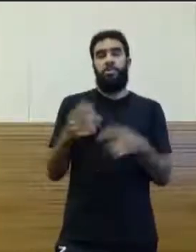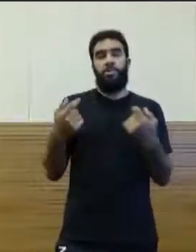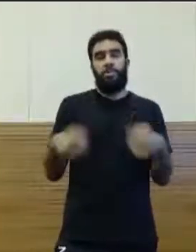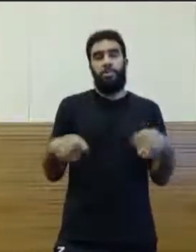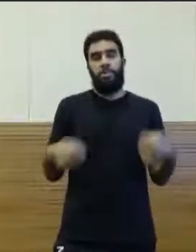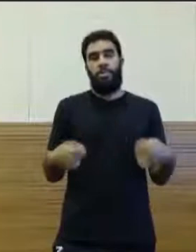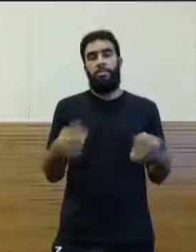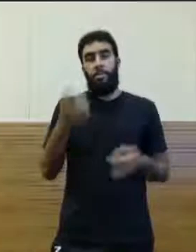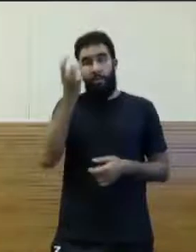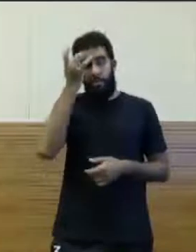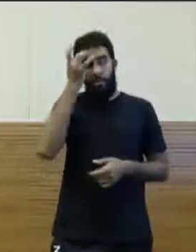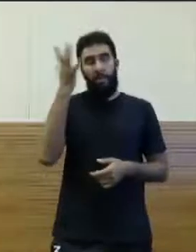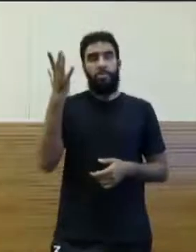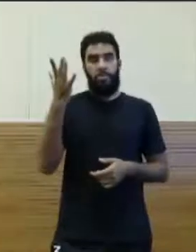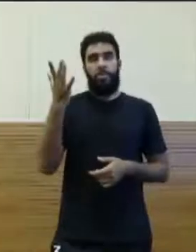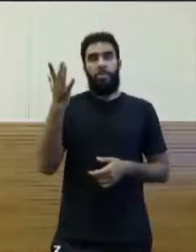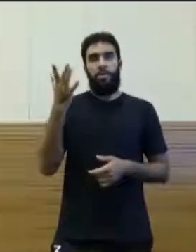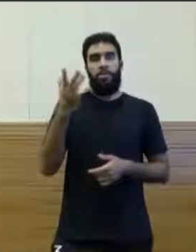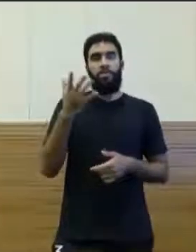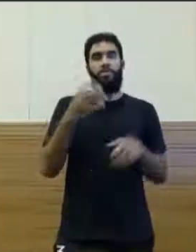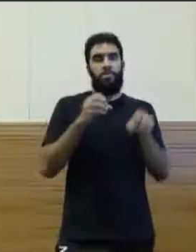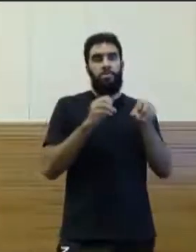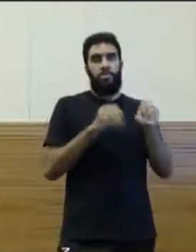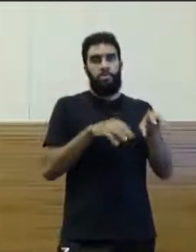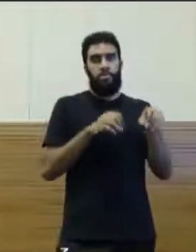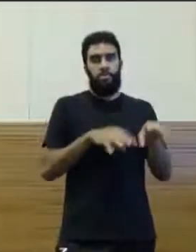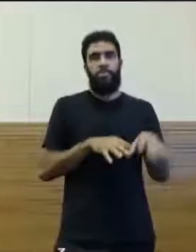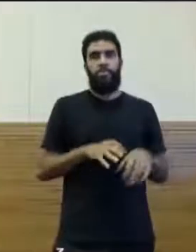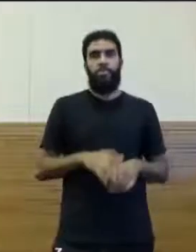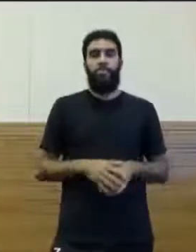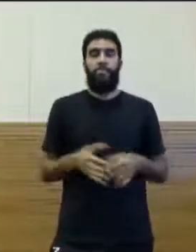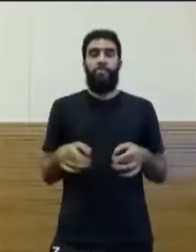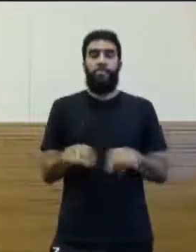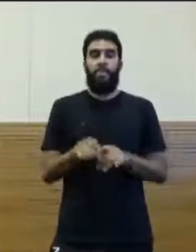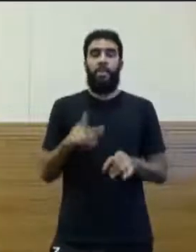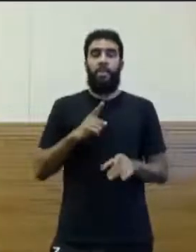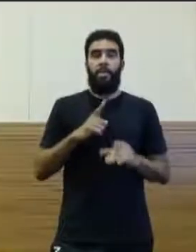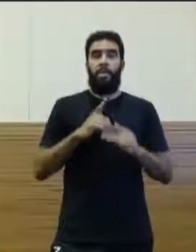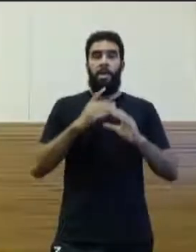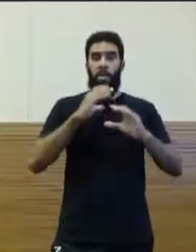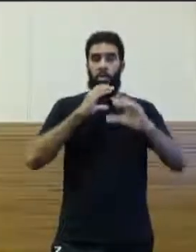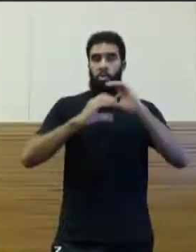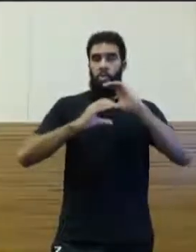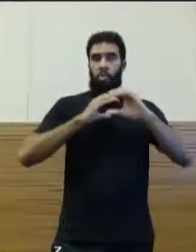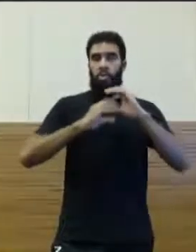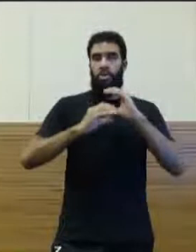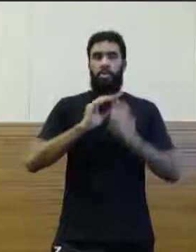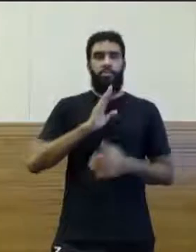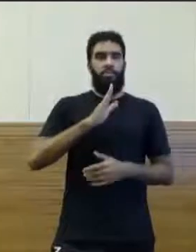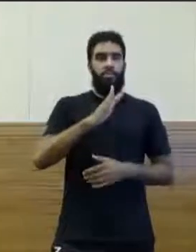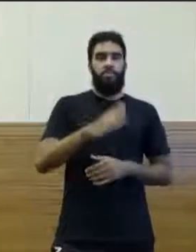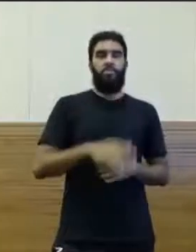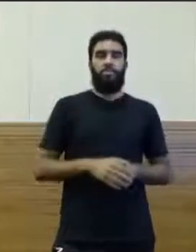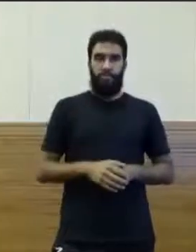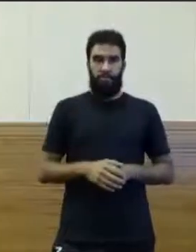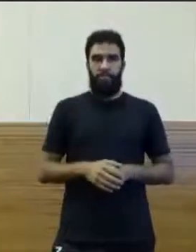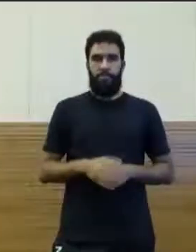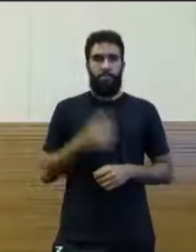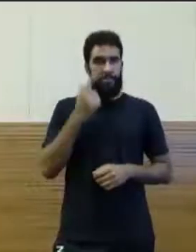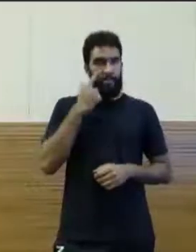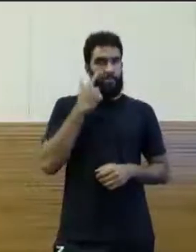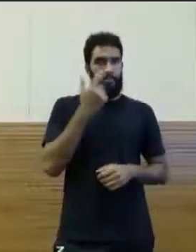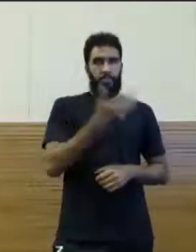tools, educational tools that are necessary to improve the process of education and generate channels of